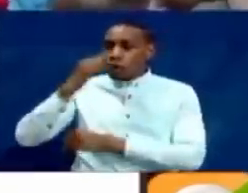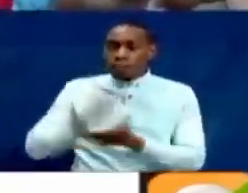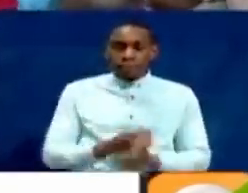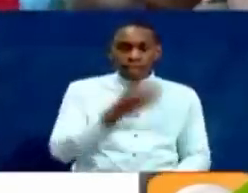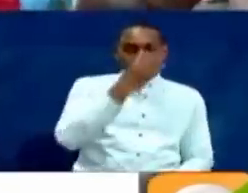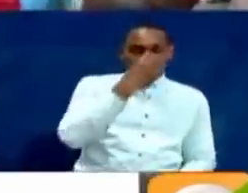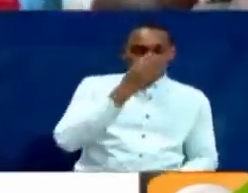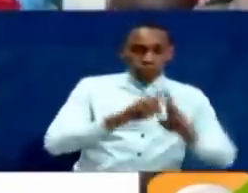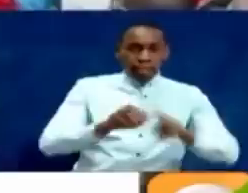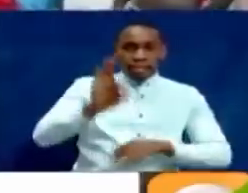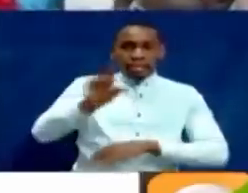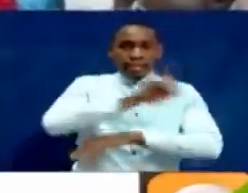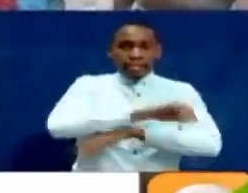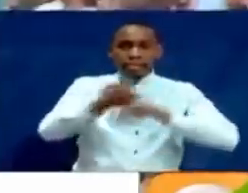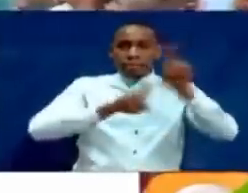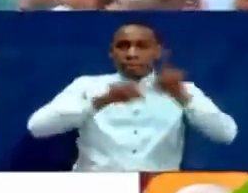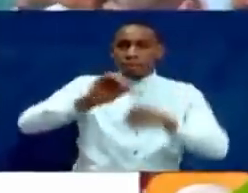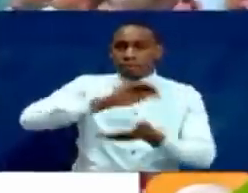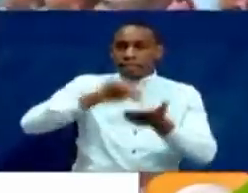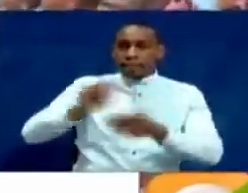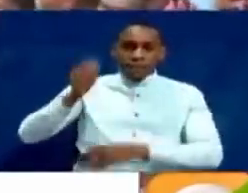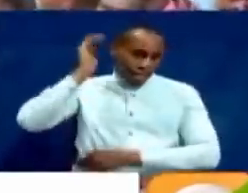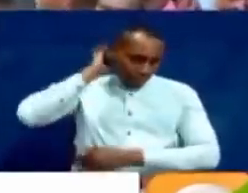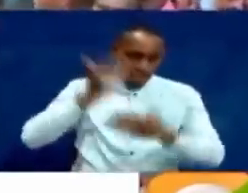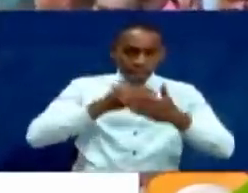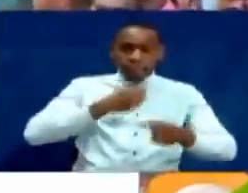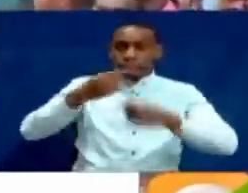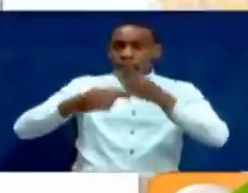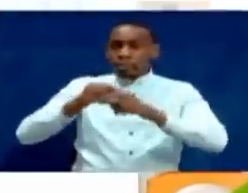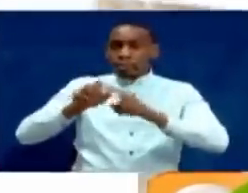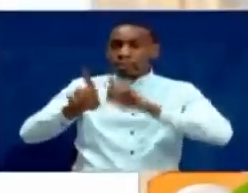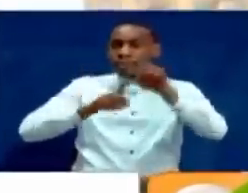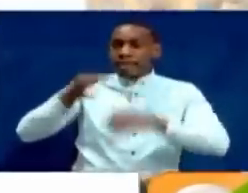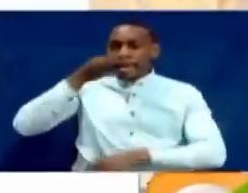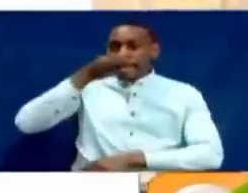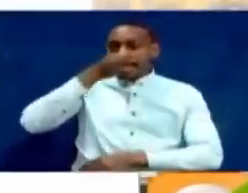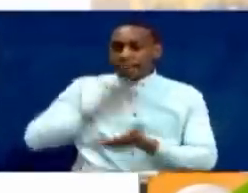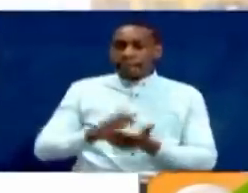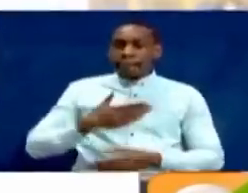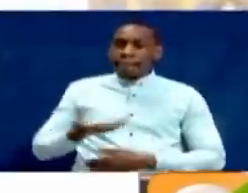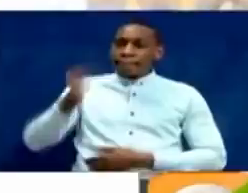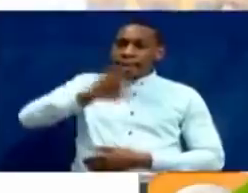The DP kicked off his three-day tour of central Kenya in Murang'a before proceeding to Nyeri.